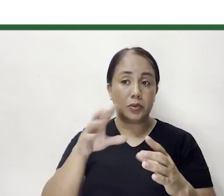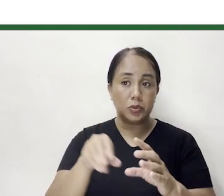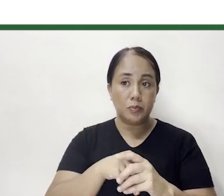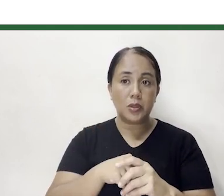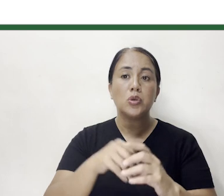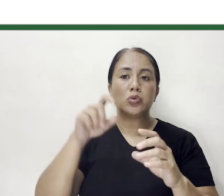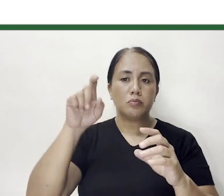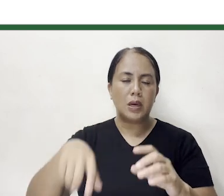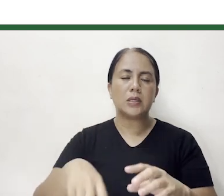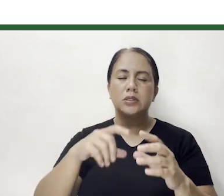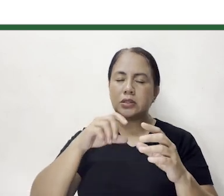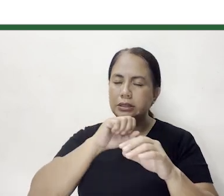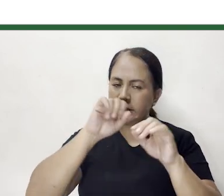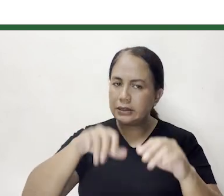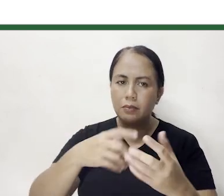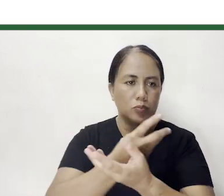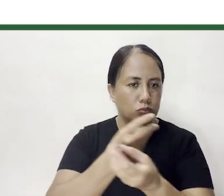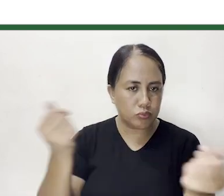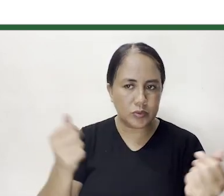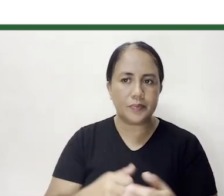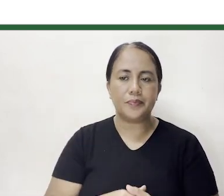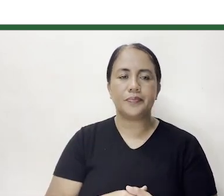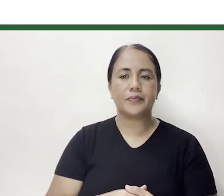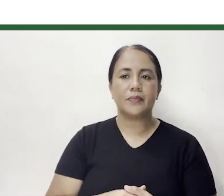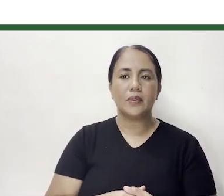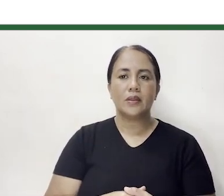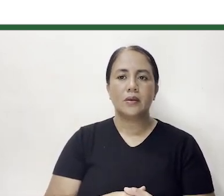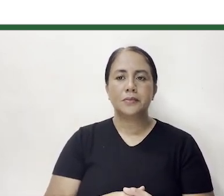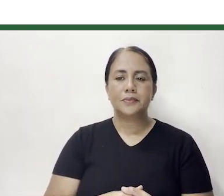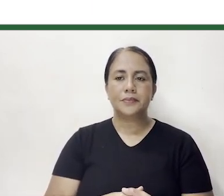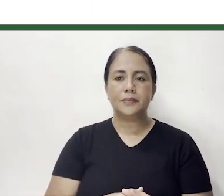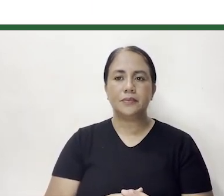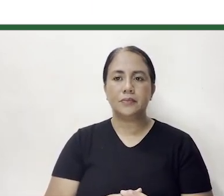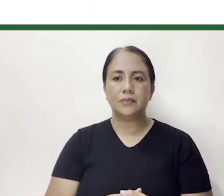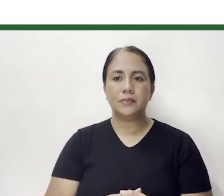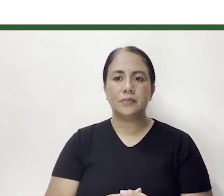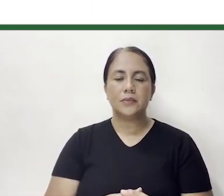their participation should be systematically addressed.